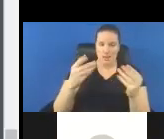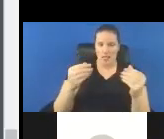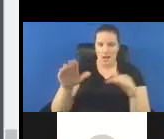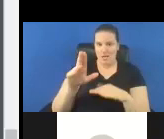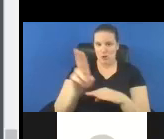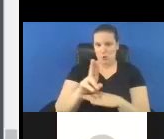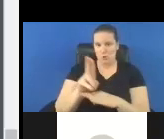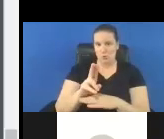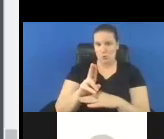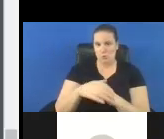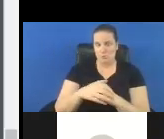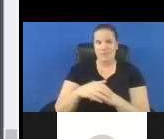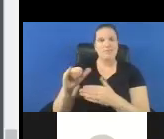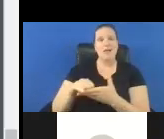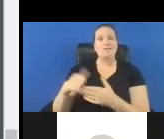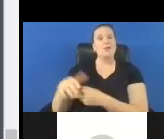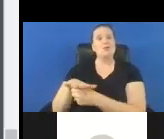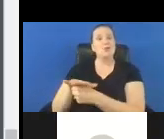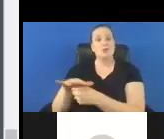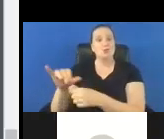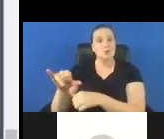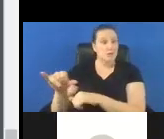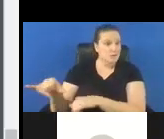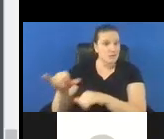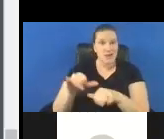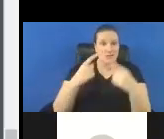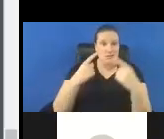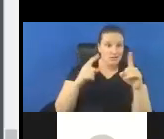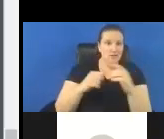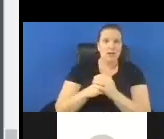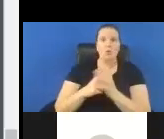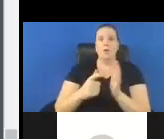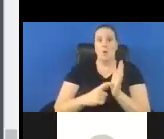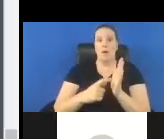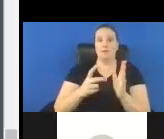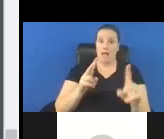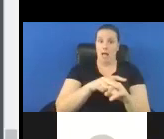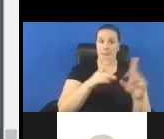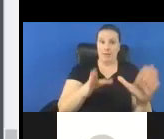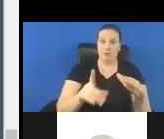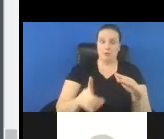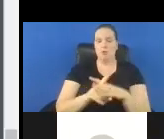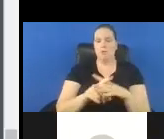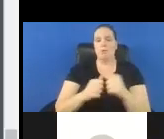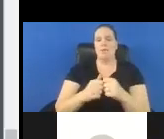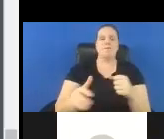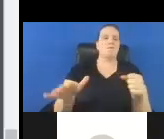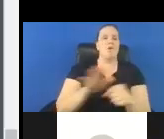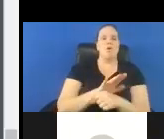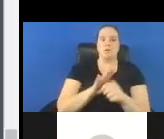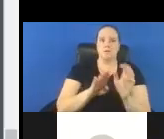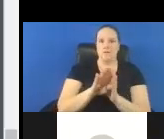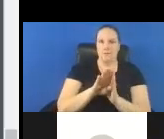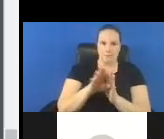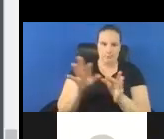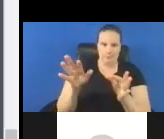that other jurisdictions are doing successfully. It requires the applicant to come in with a fully fleshed out development